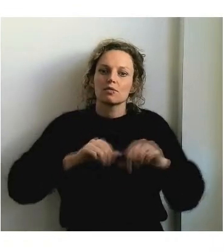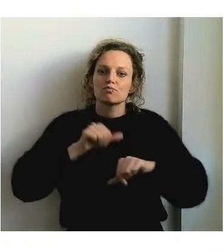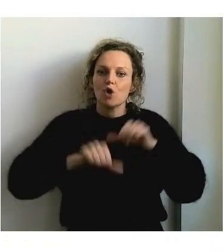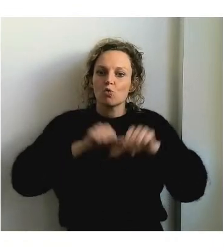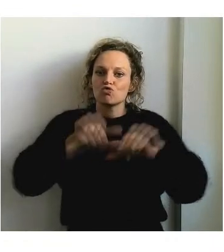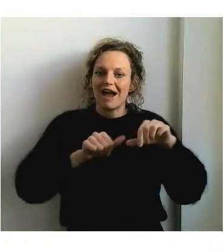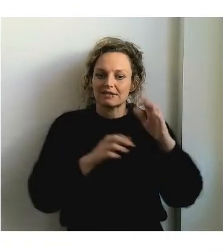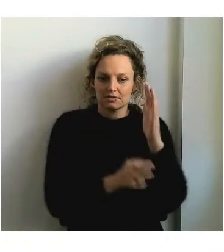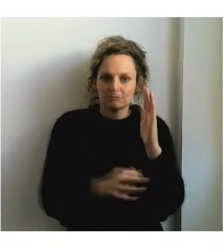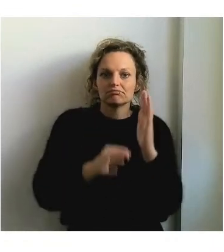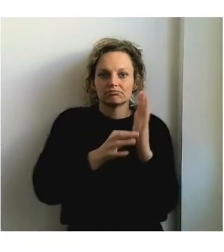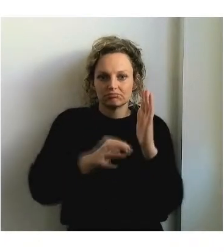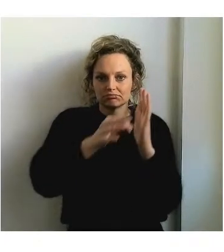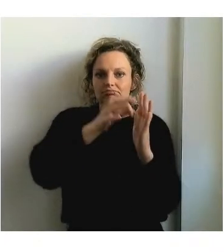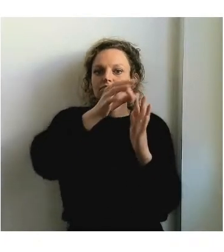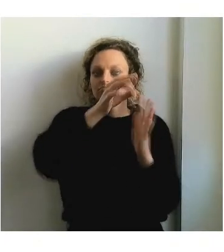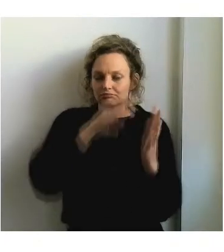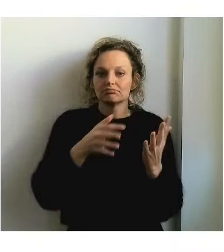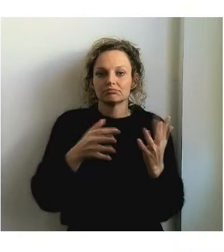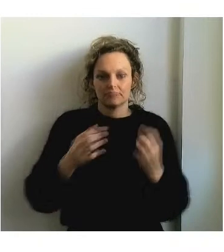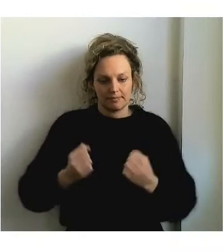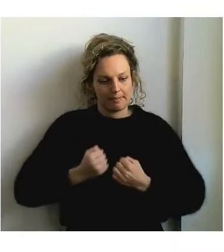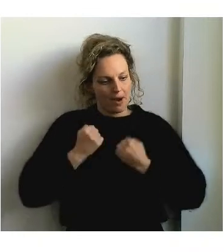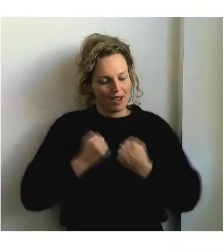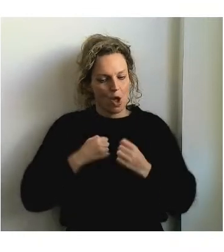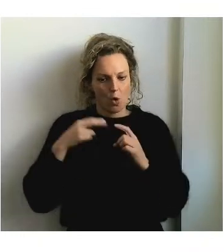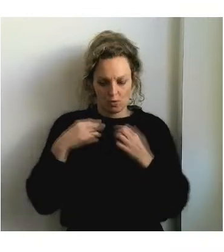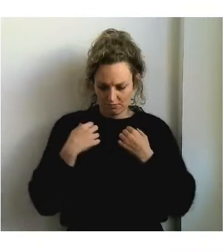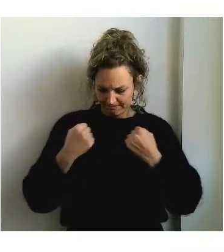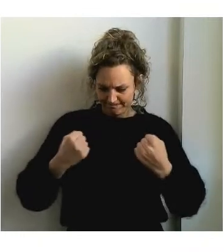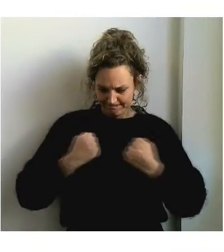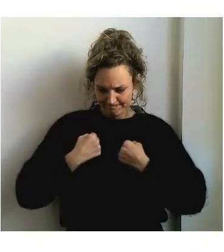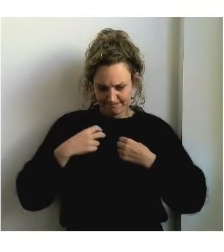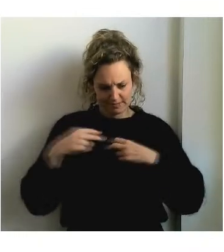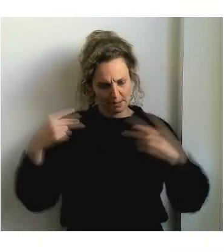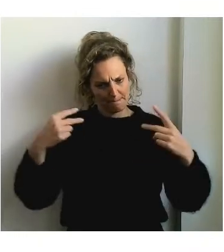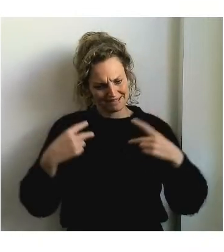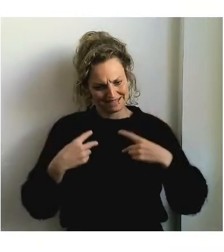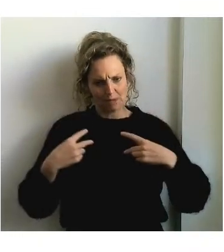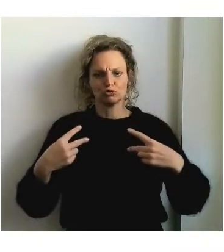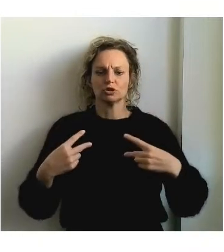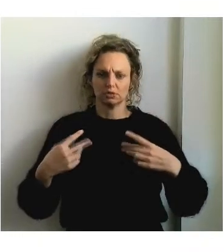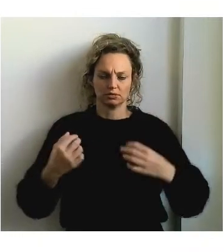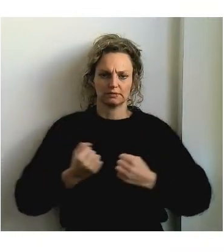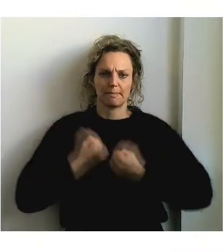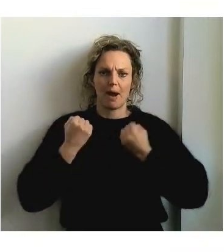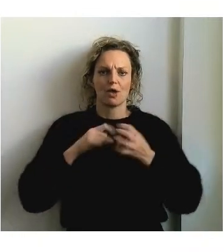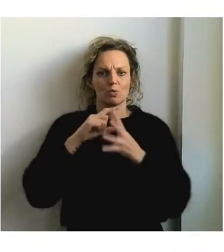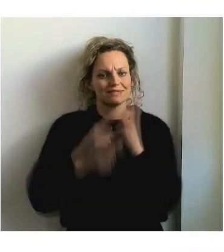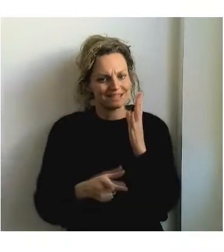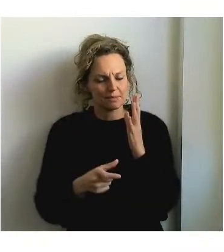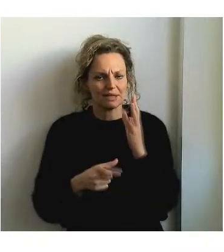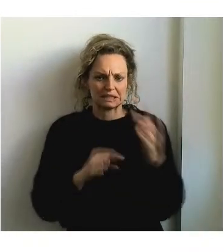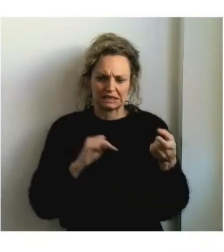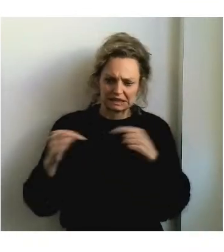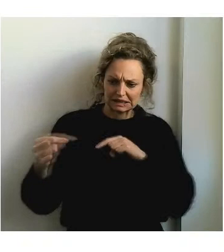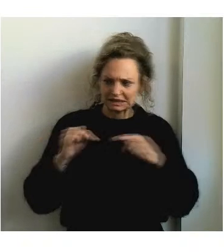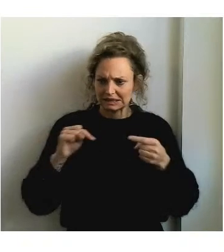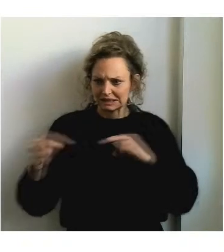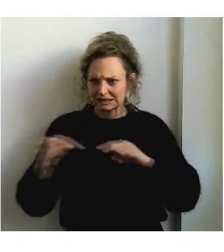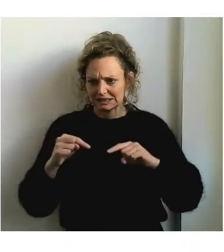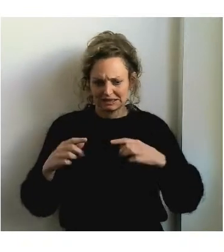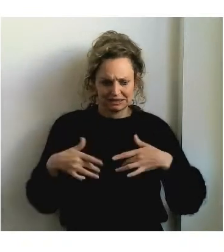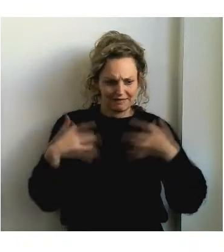and changed my own perception of my own disability, battled, I guess, with my own feelings of imposter